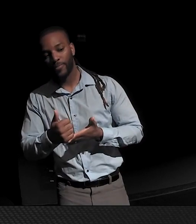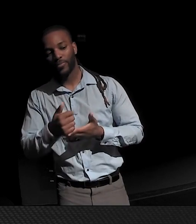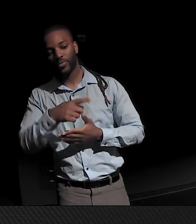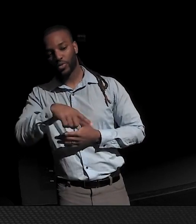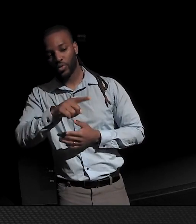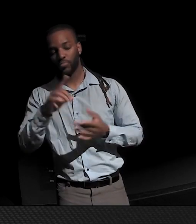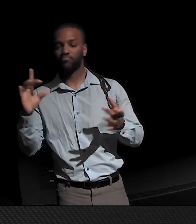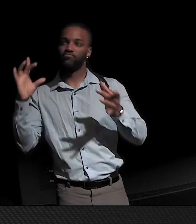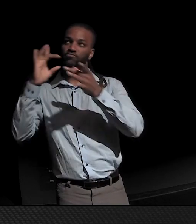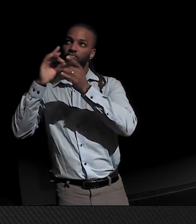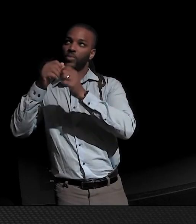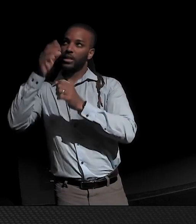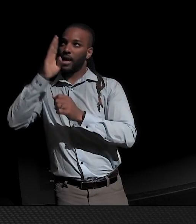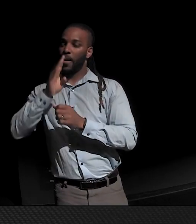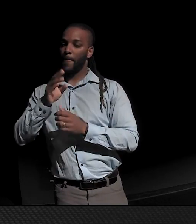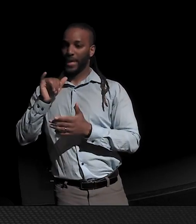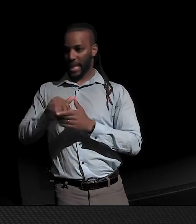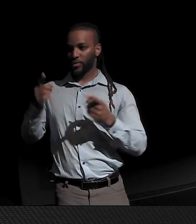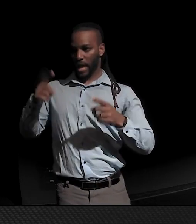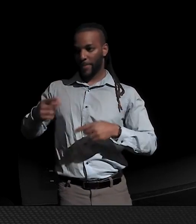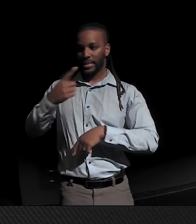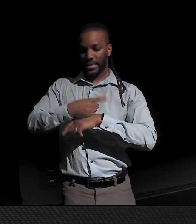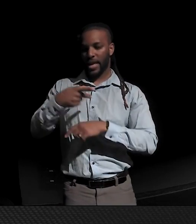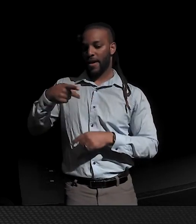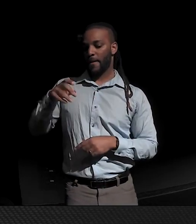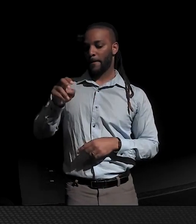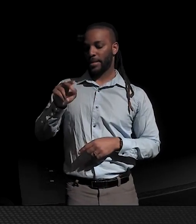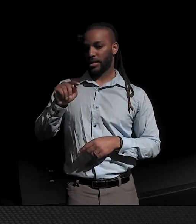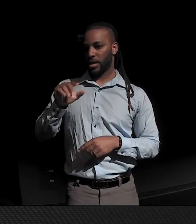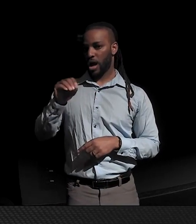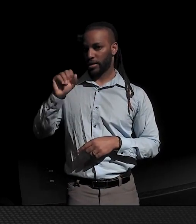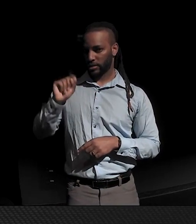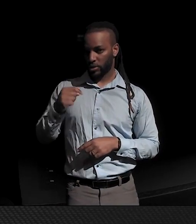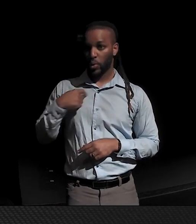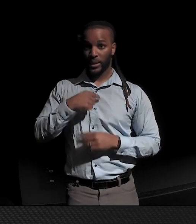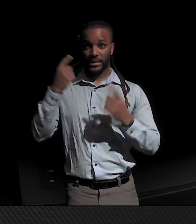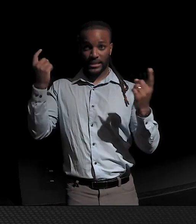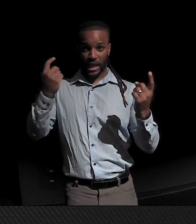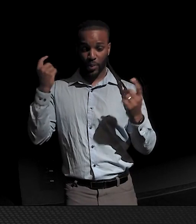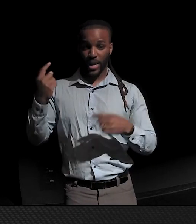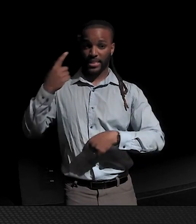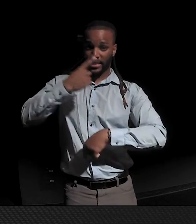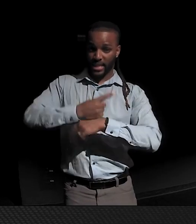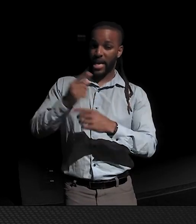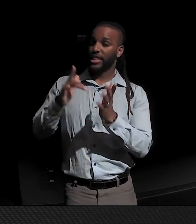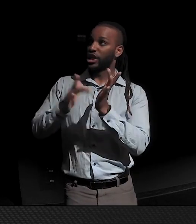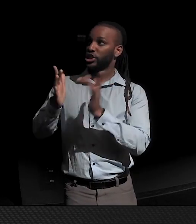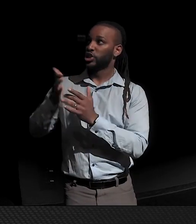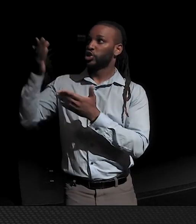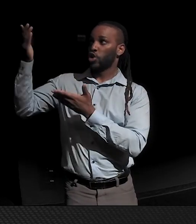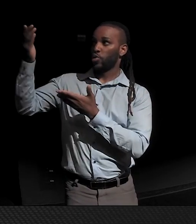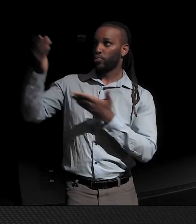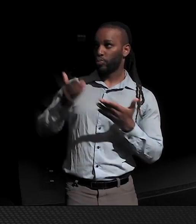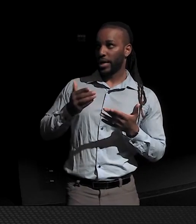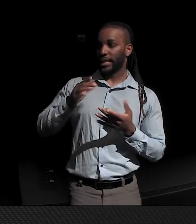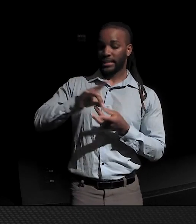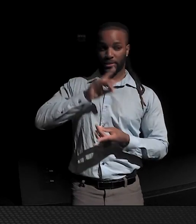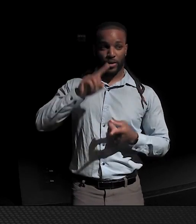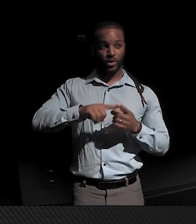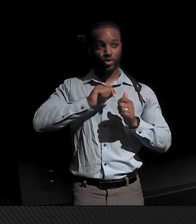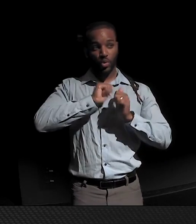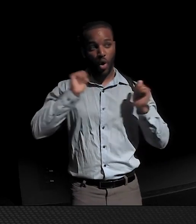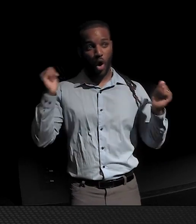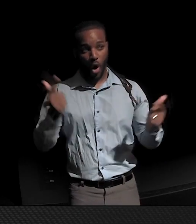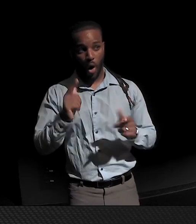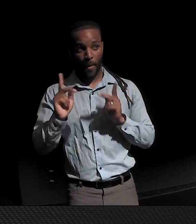God. So that's what happens on the day of Pentecost. We celebrate the day that Jesus brings the Spirit to all people of